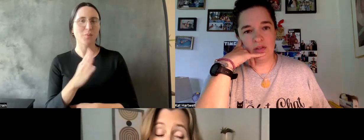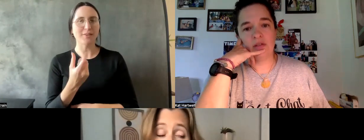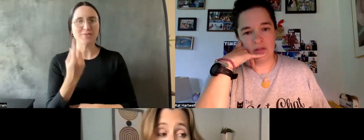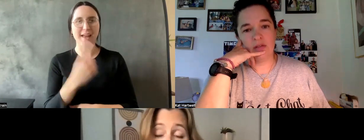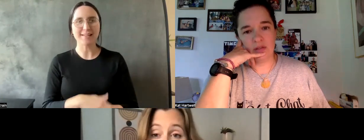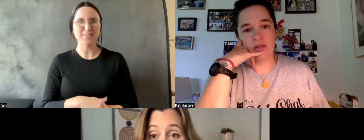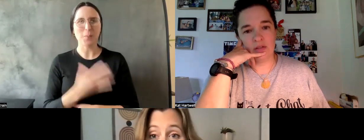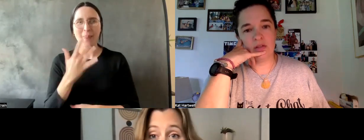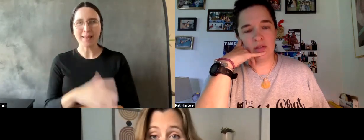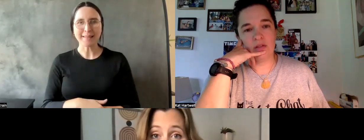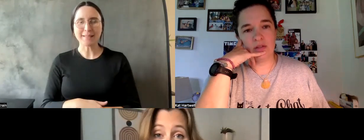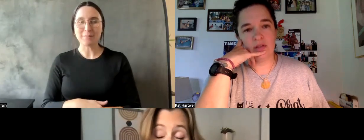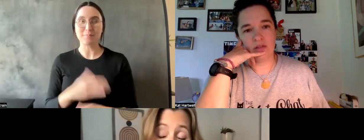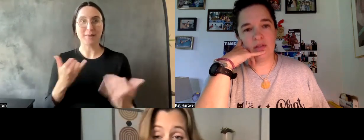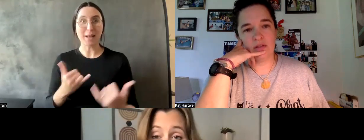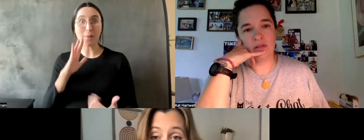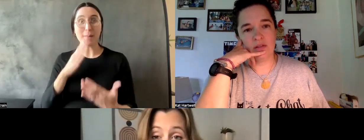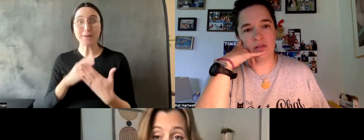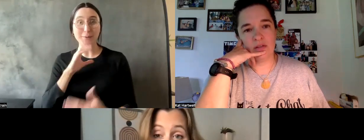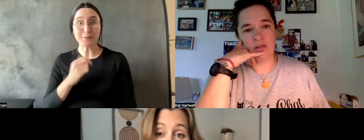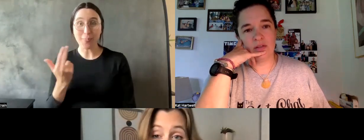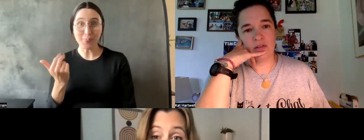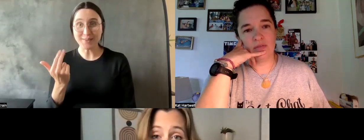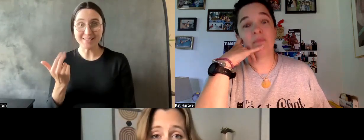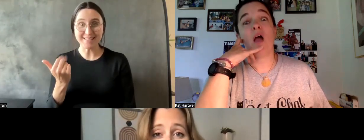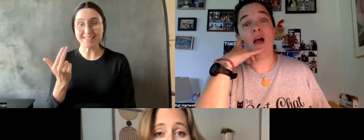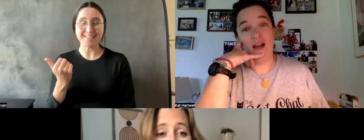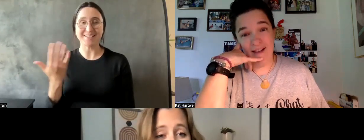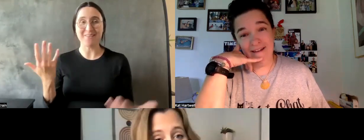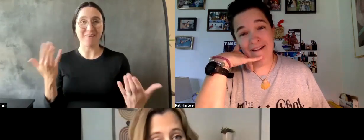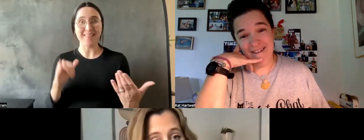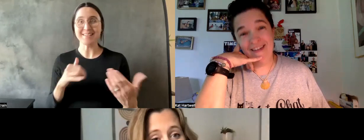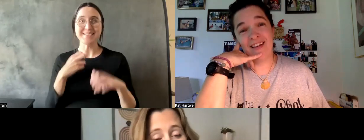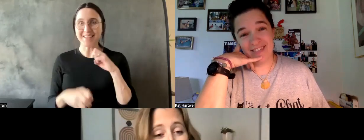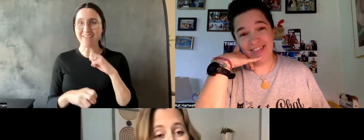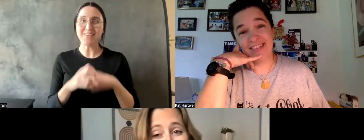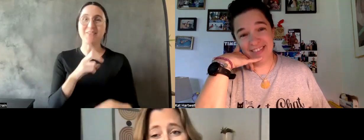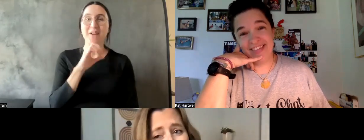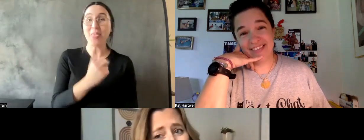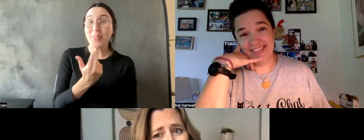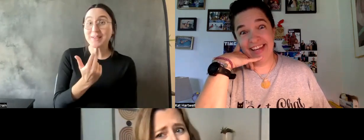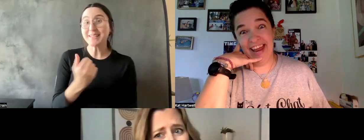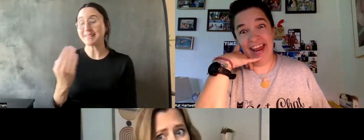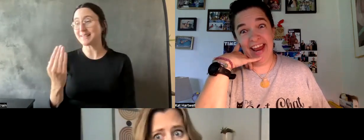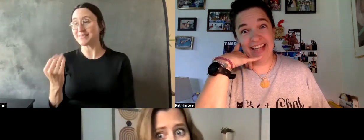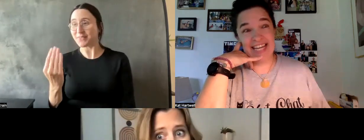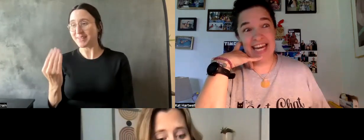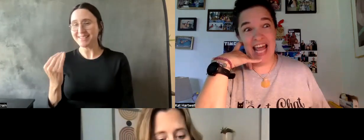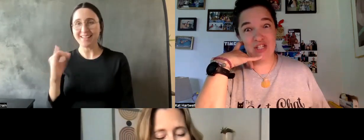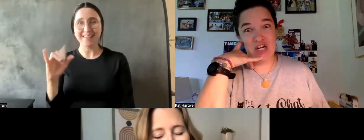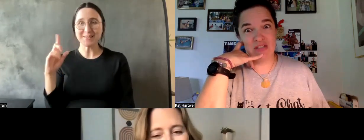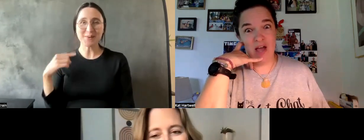but yeah, I mean, she's 13, so we're just going through just being a 13-year-old and a 14-year-old, which is